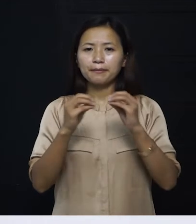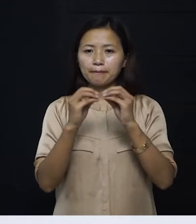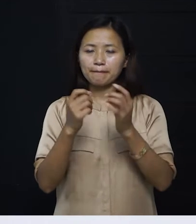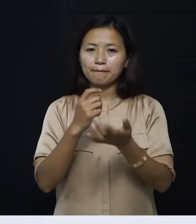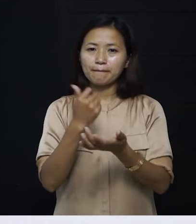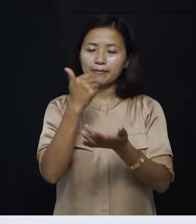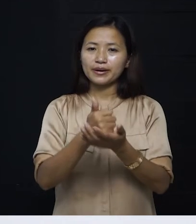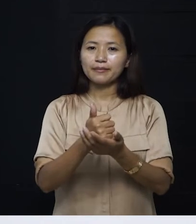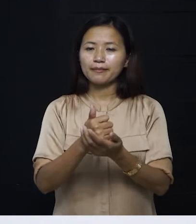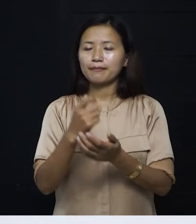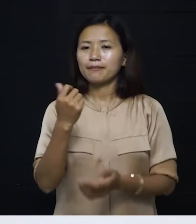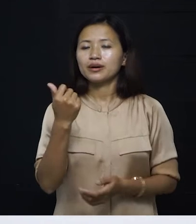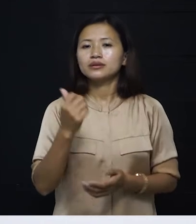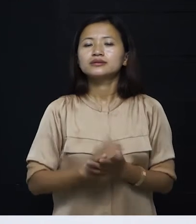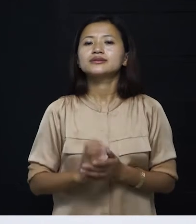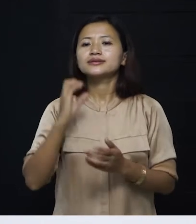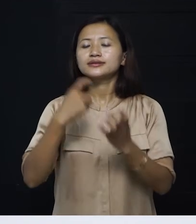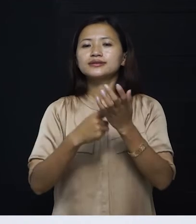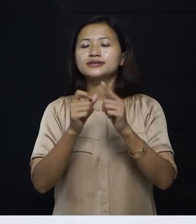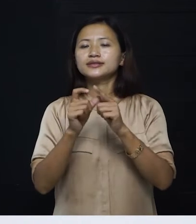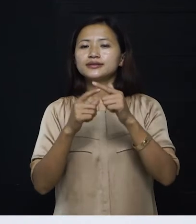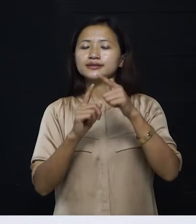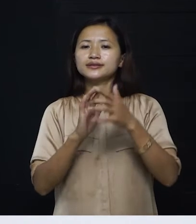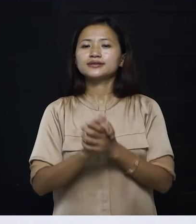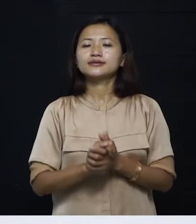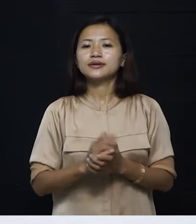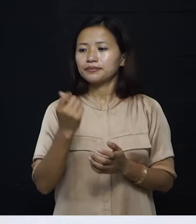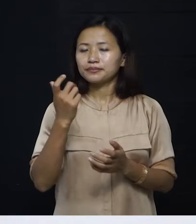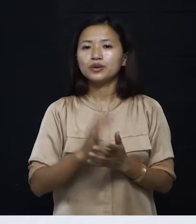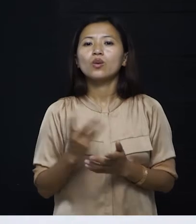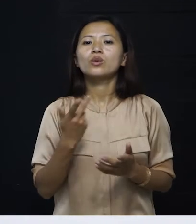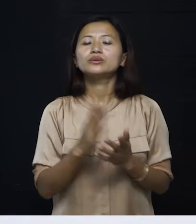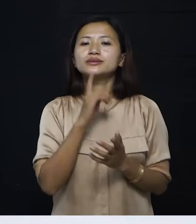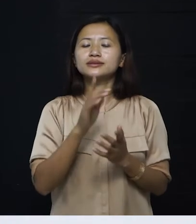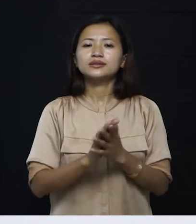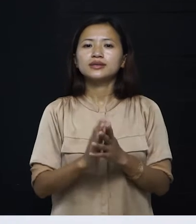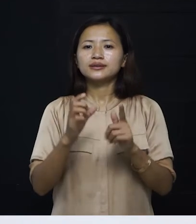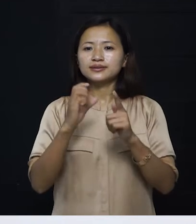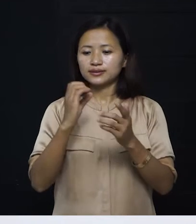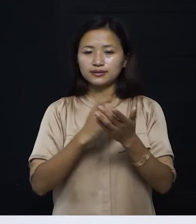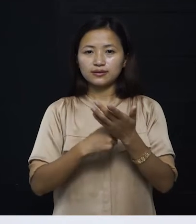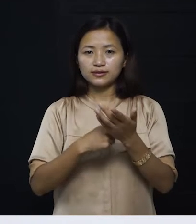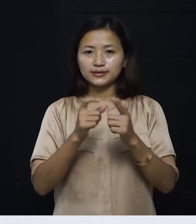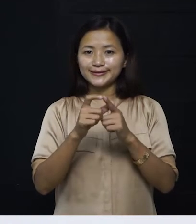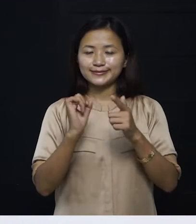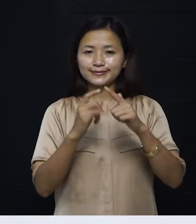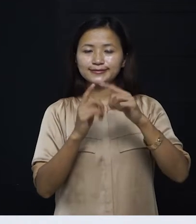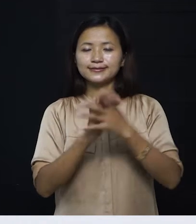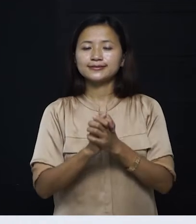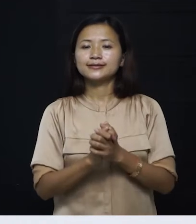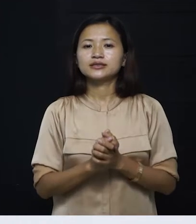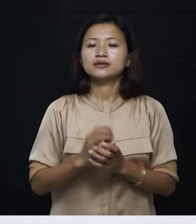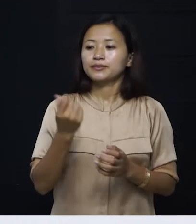also called as the credit money. And when we say credit money, what we meant is, after depositing, okay, it